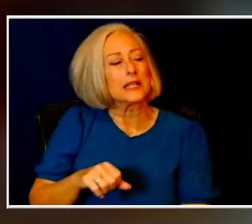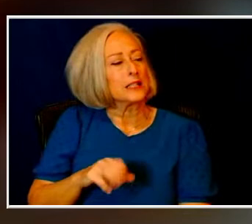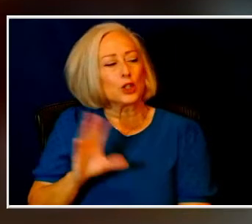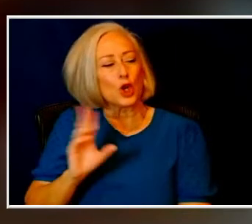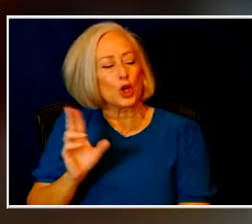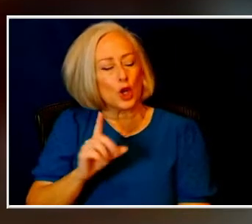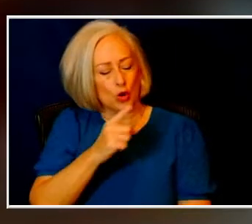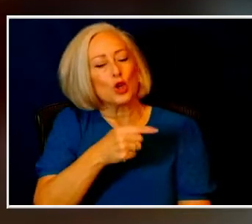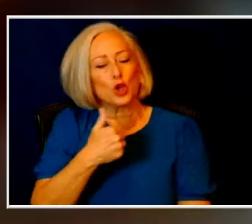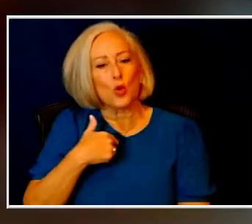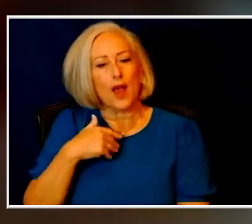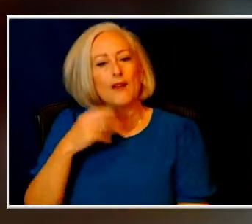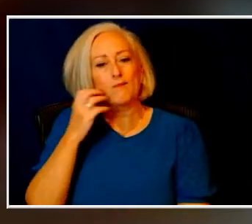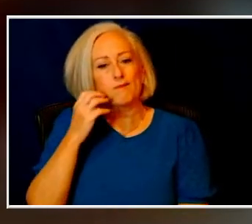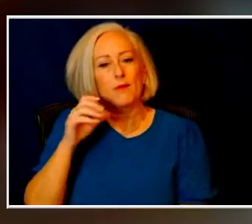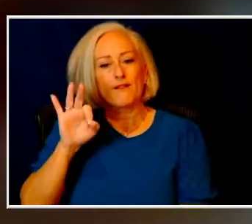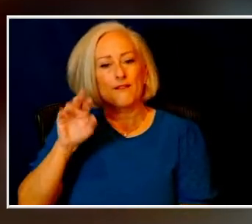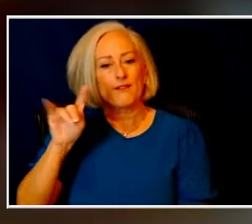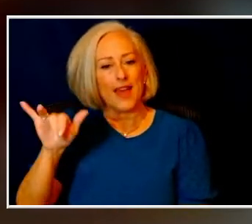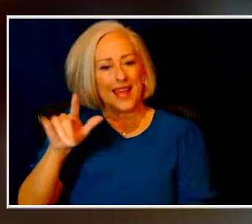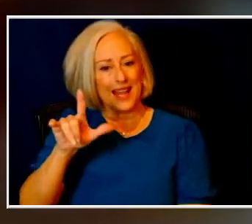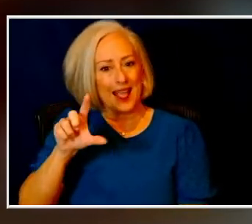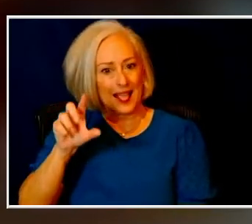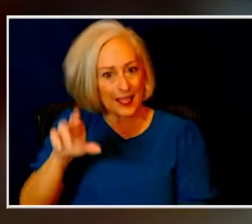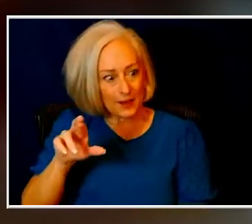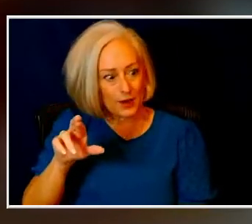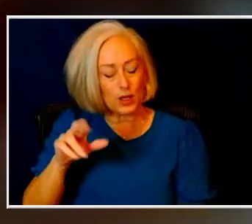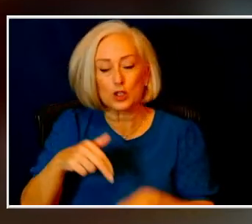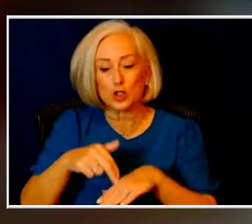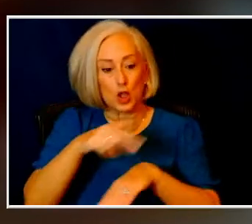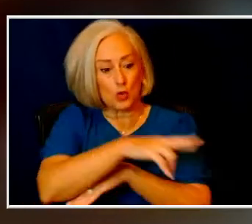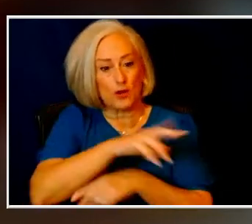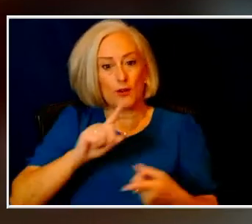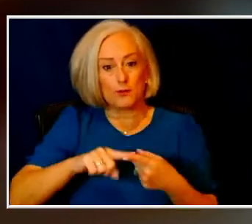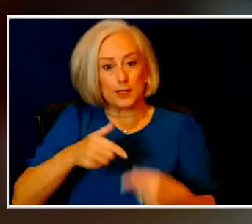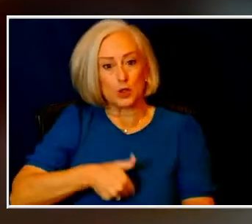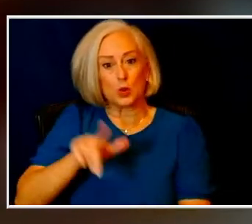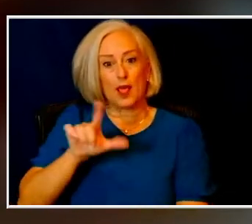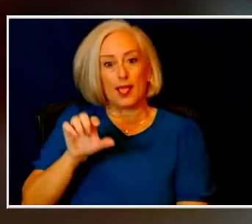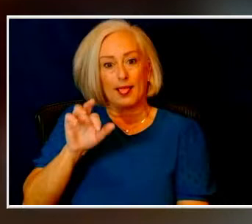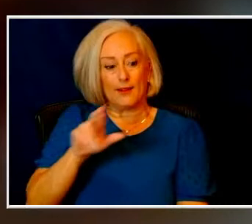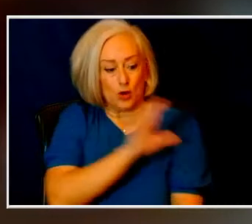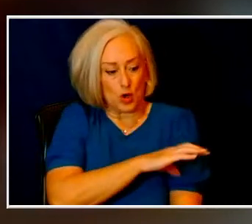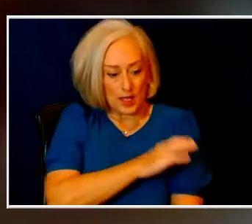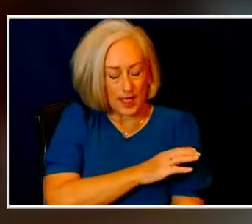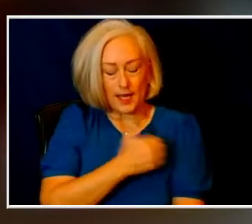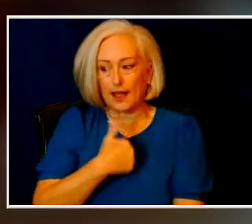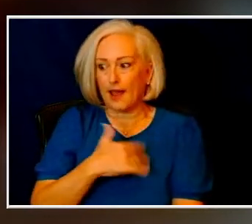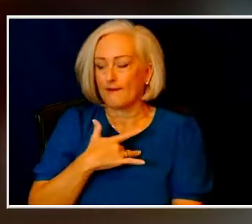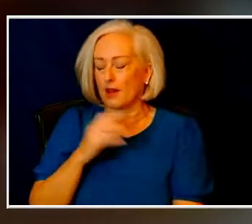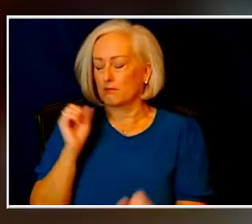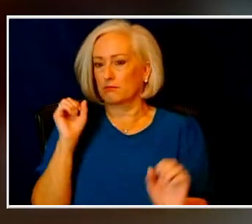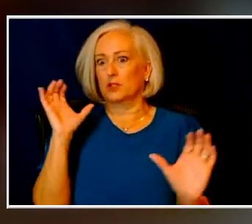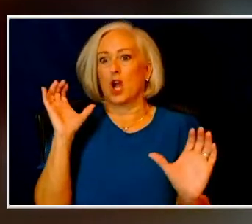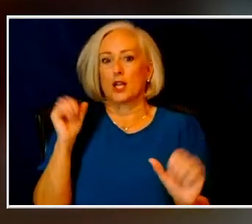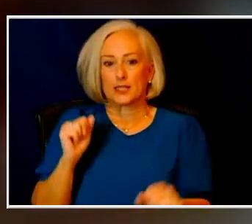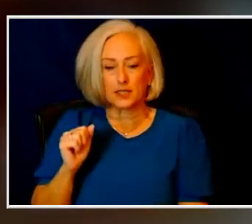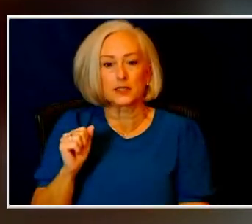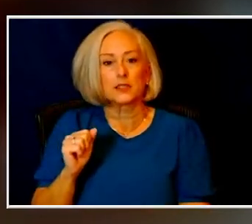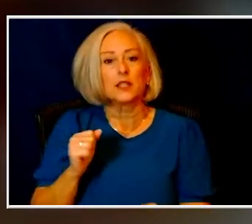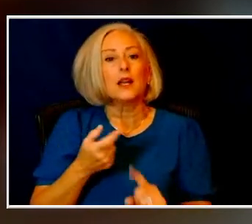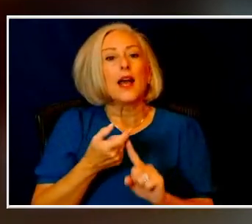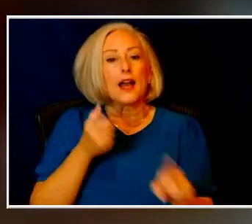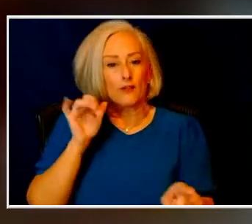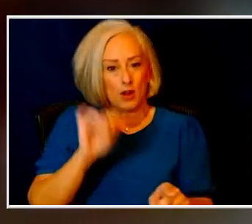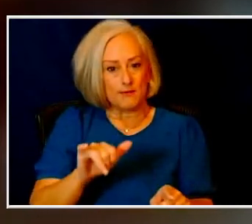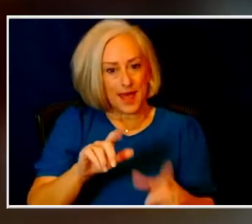they referred me to the liver clinic, which was kind of a shock. And so from there, I started through the